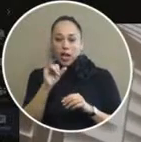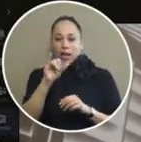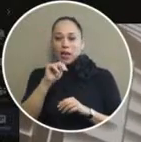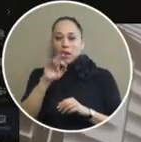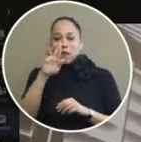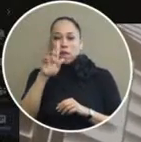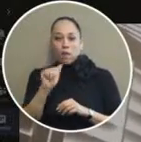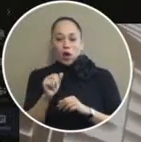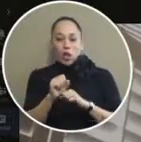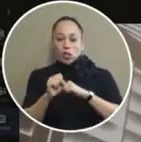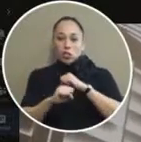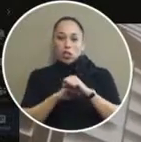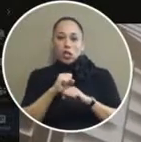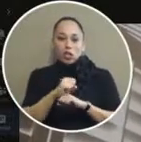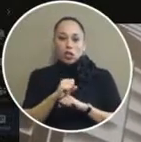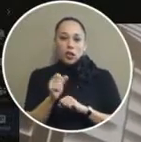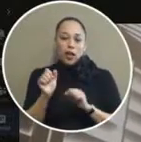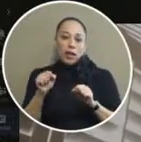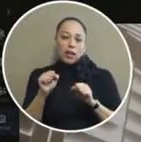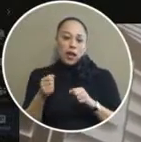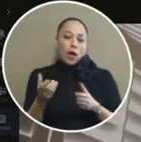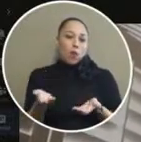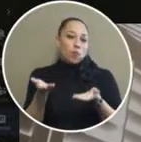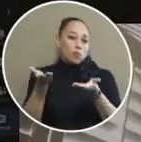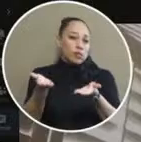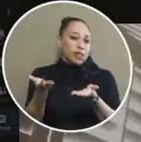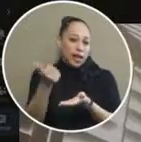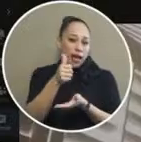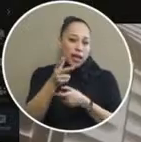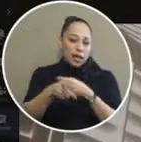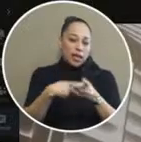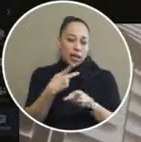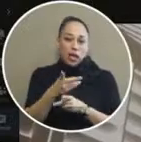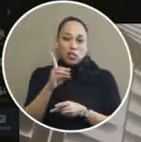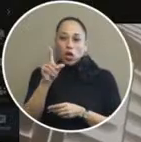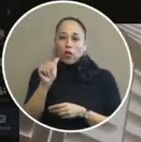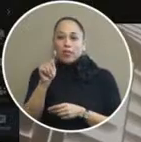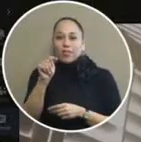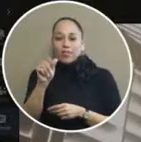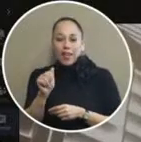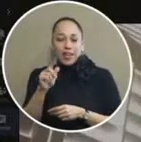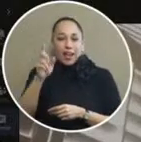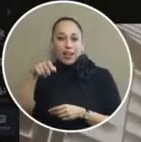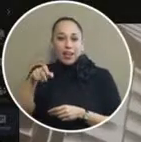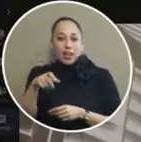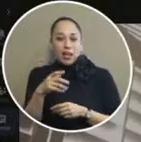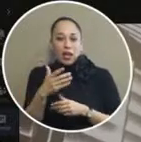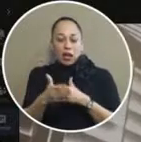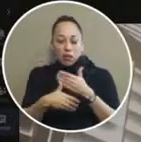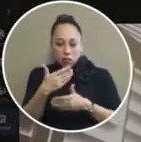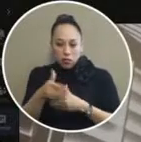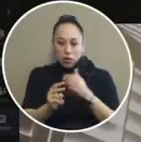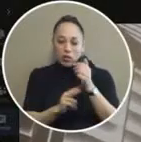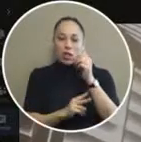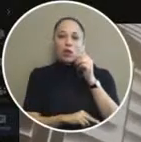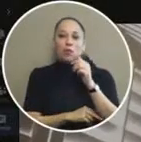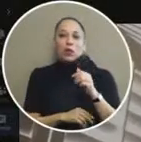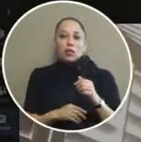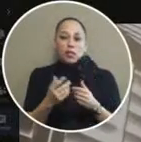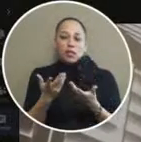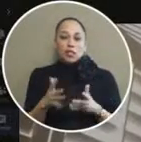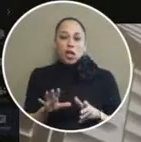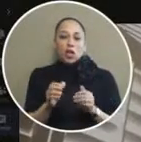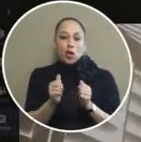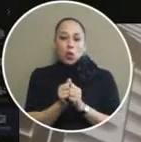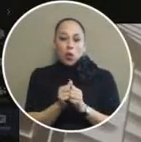shame. And as you know now, we're able to present any kinds of data that are needed along the bridges and the work that's being done with